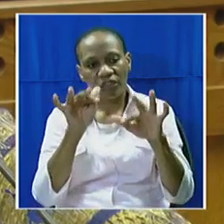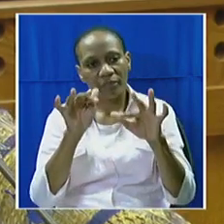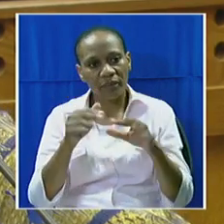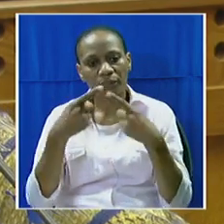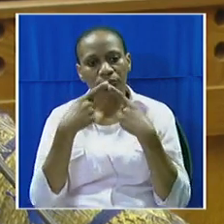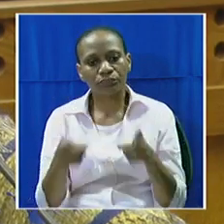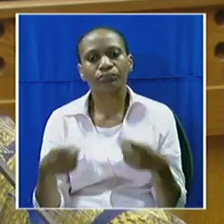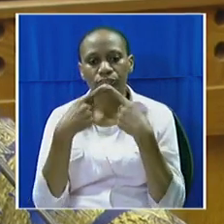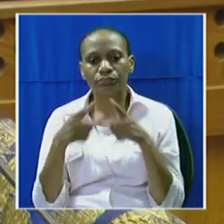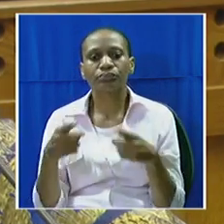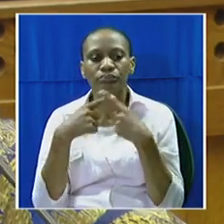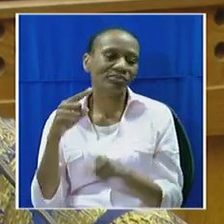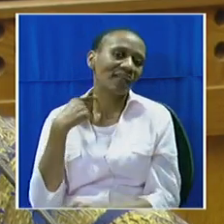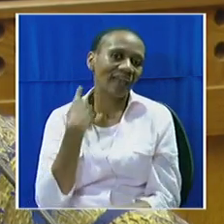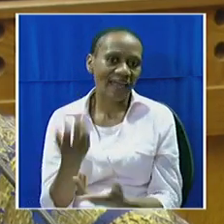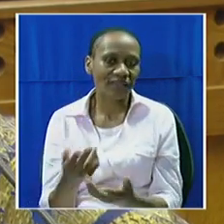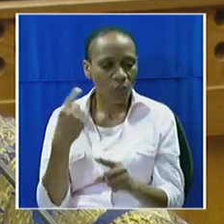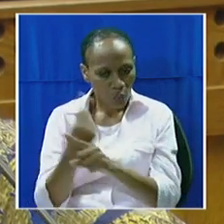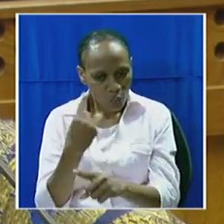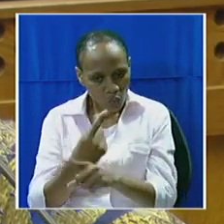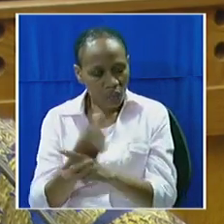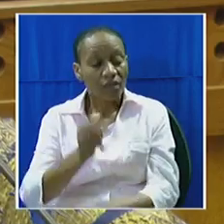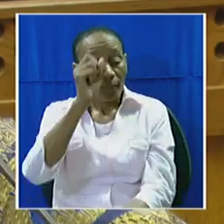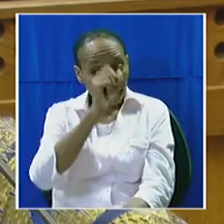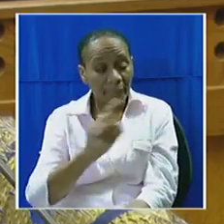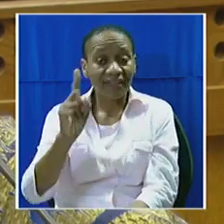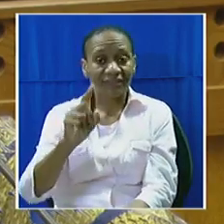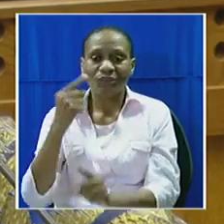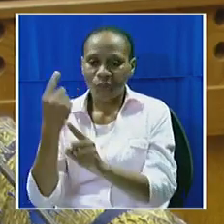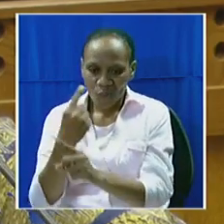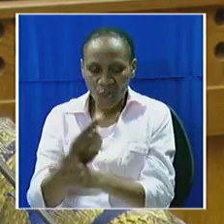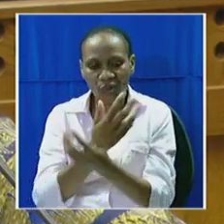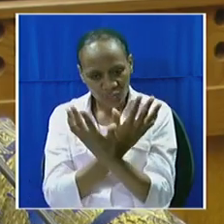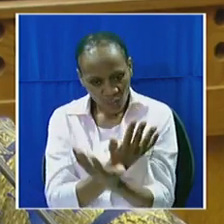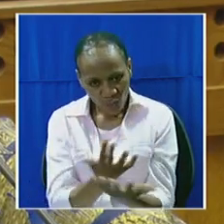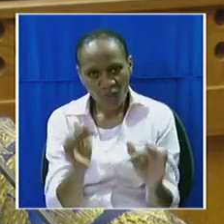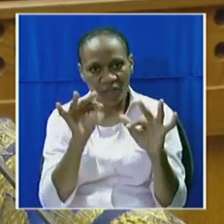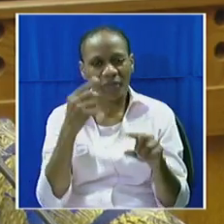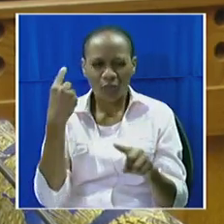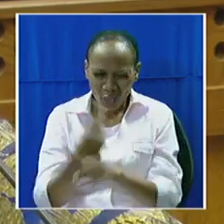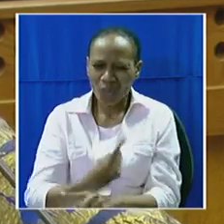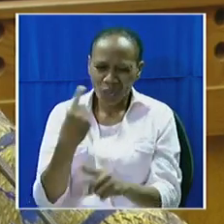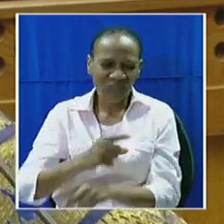time and some of the people all the time, but you cannot fool all the people all the time.